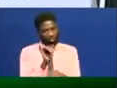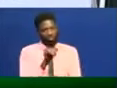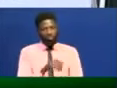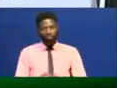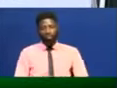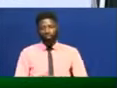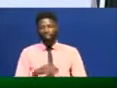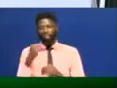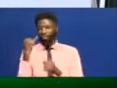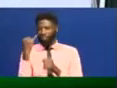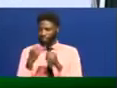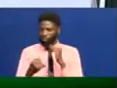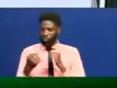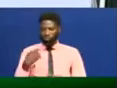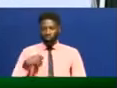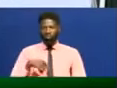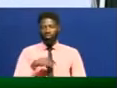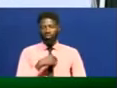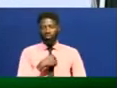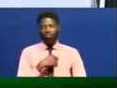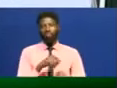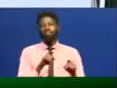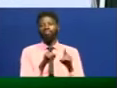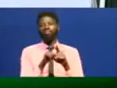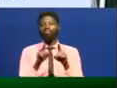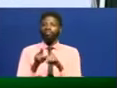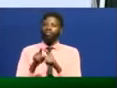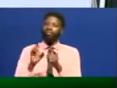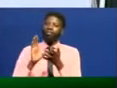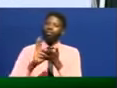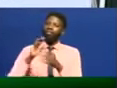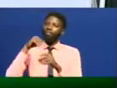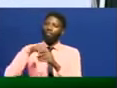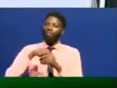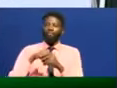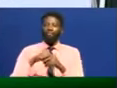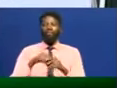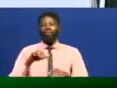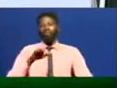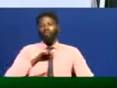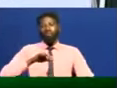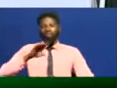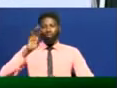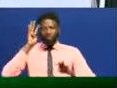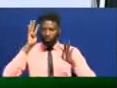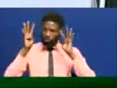Finally, we are also investing in the innovation space.